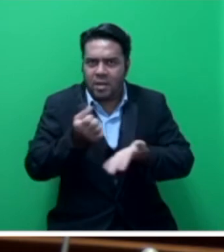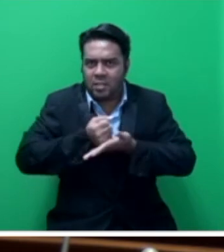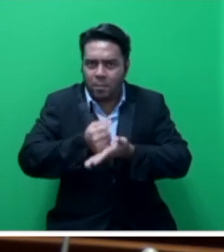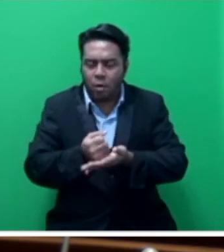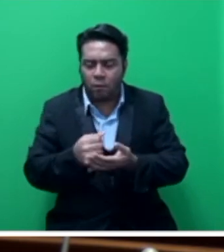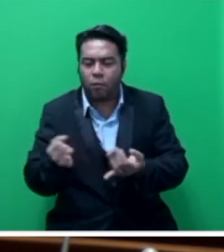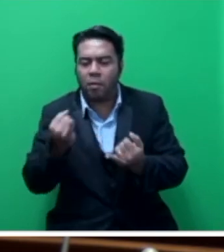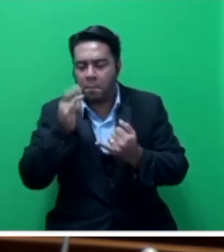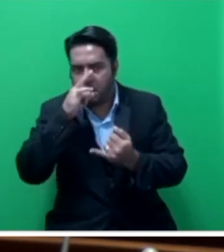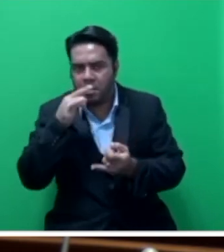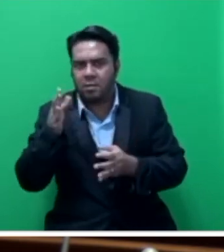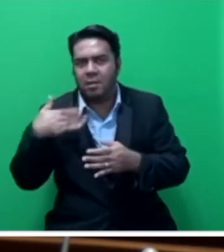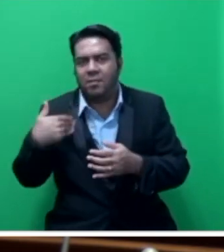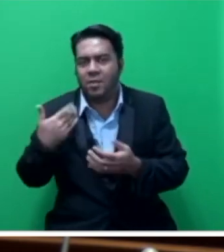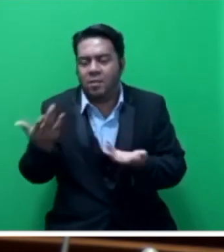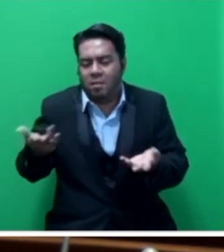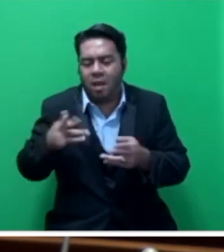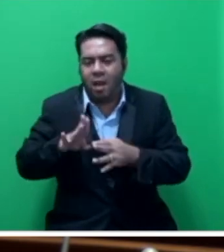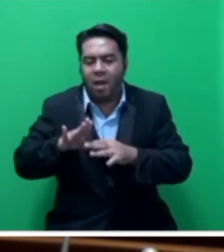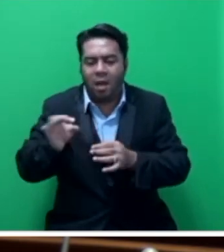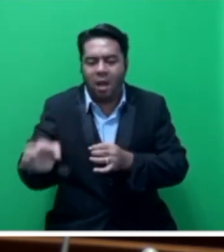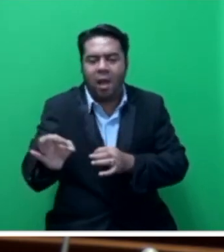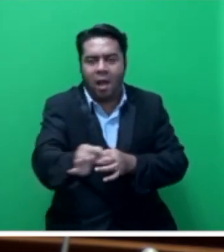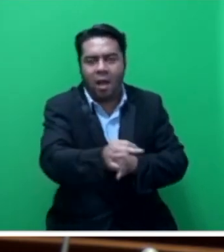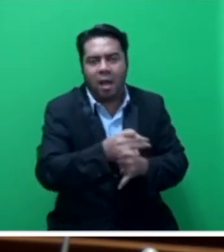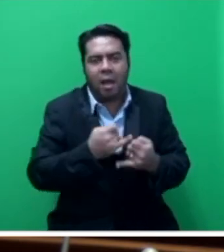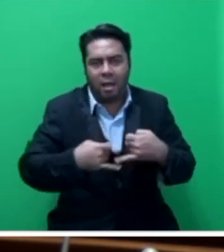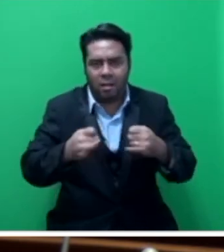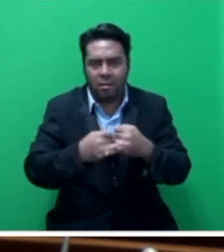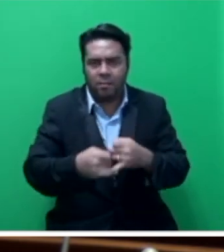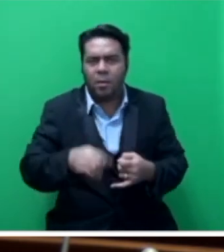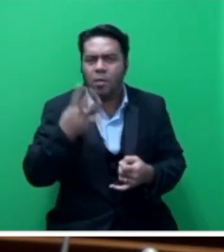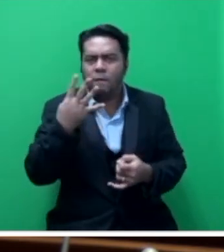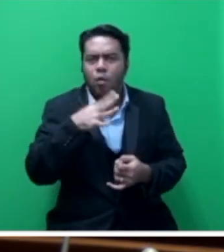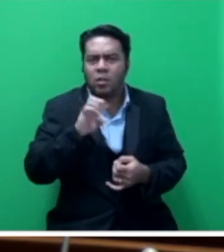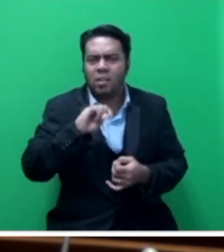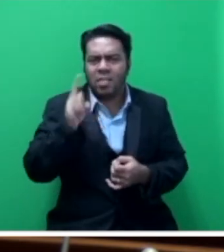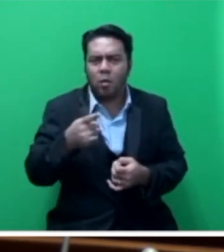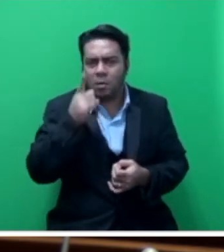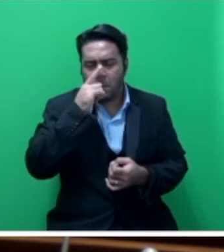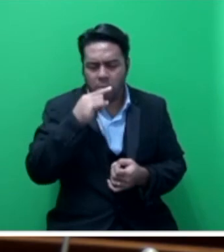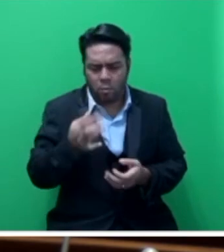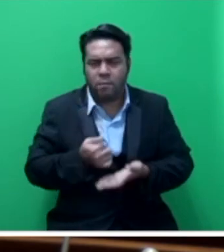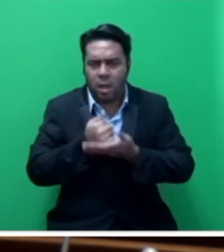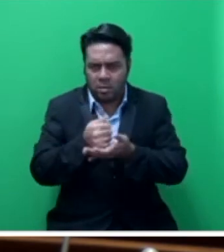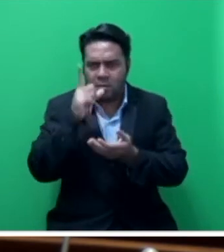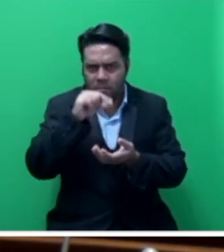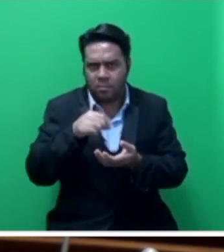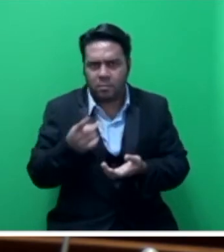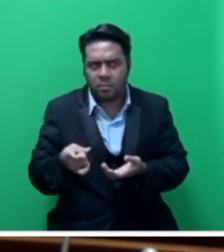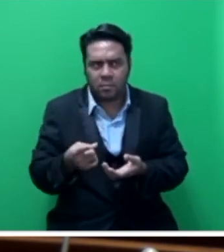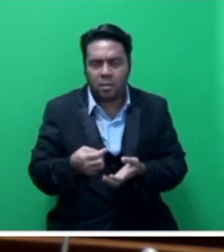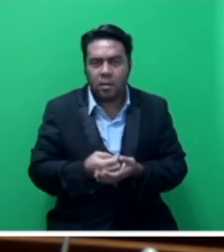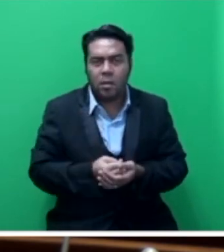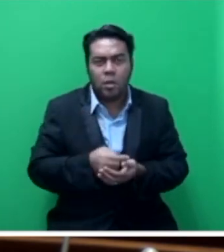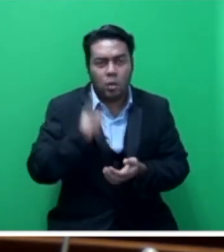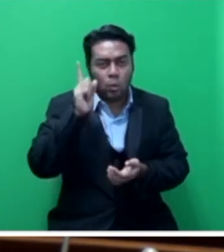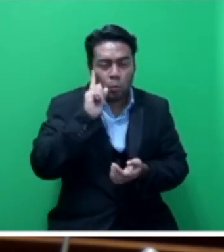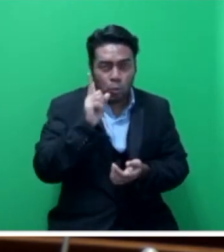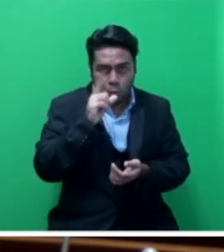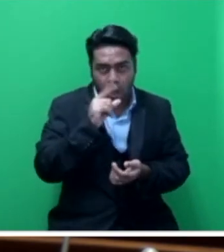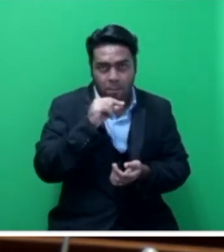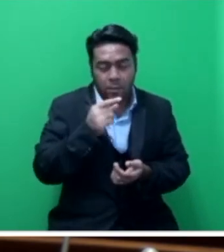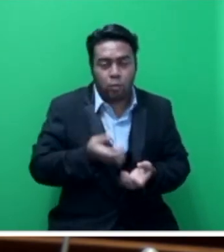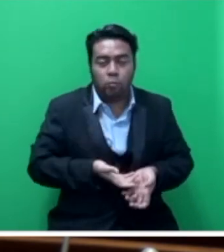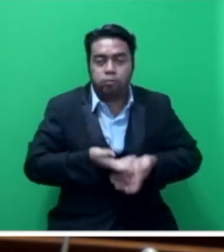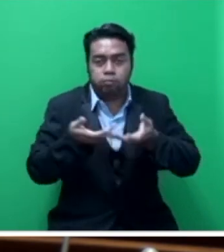tropical cyclones Harold, Yasa, Ana, more than 40,000 people were assisted. More than 30 tons of